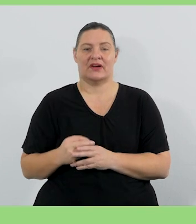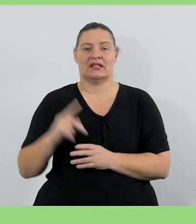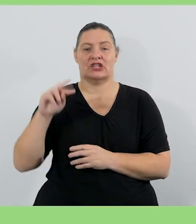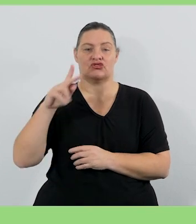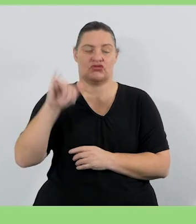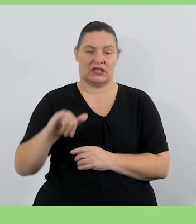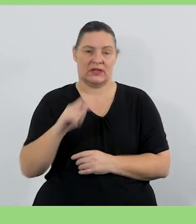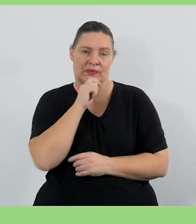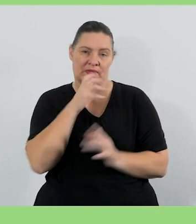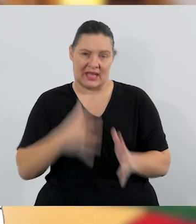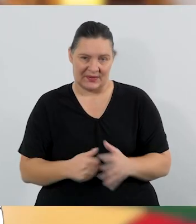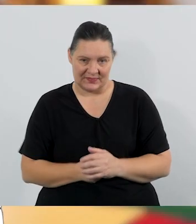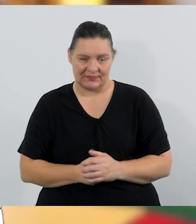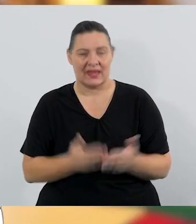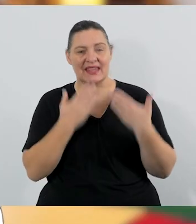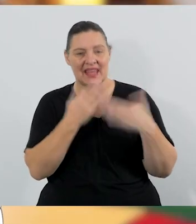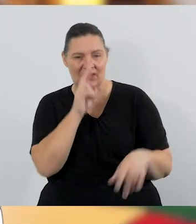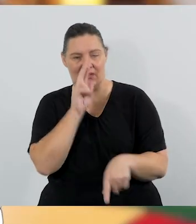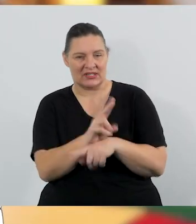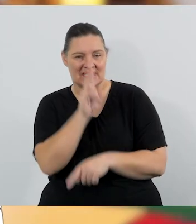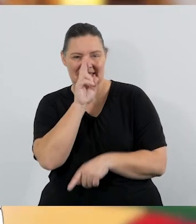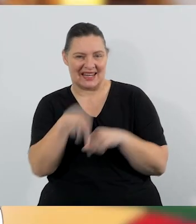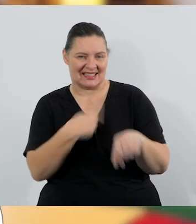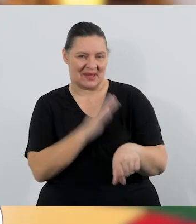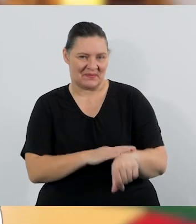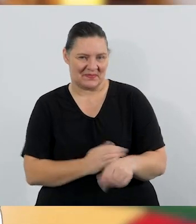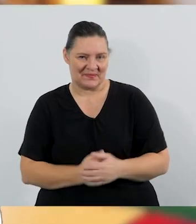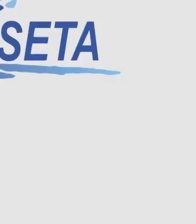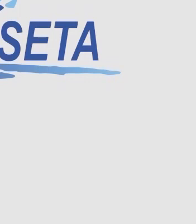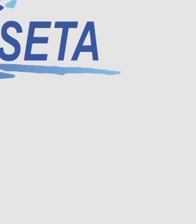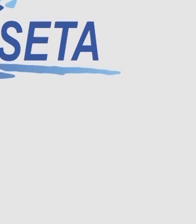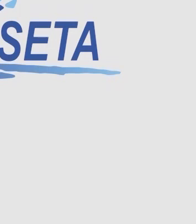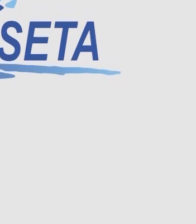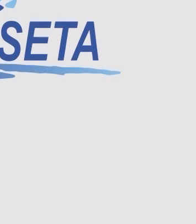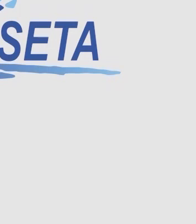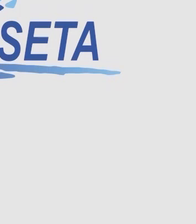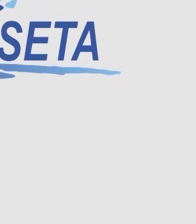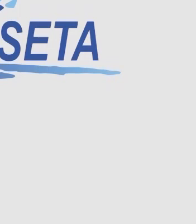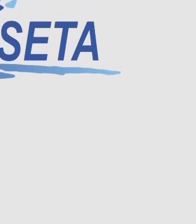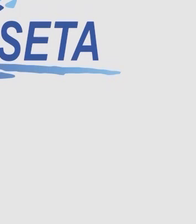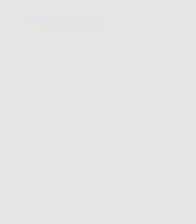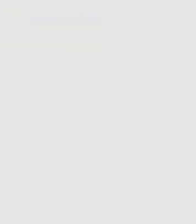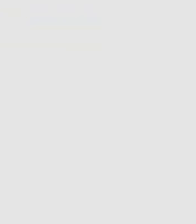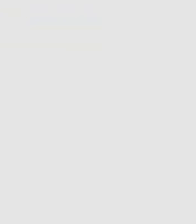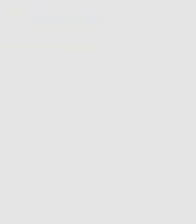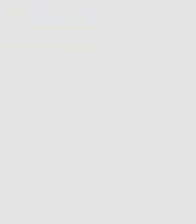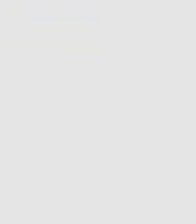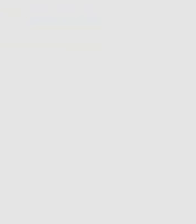tertiary consumers. So thank you for watching, and I'll see you next time.